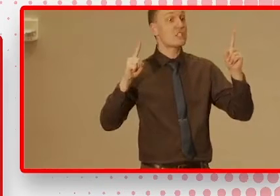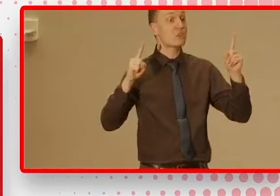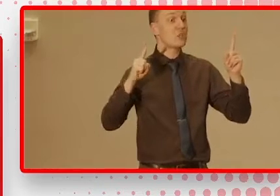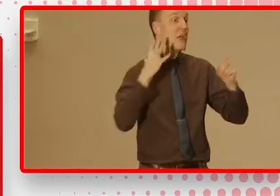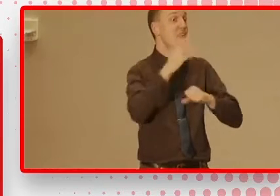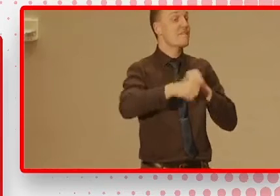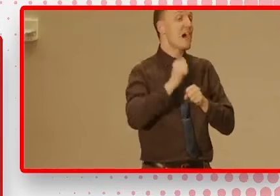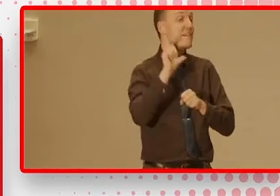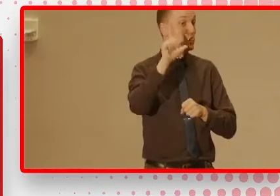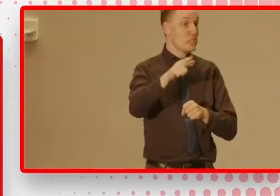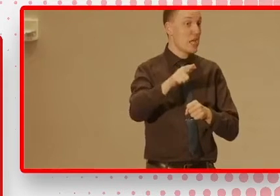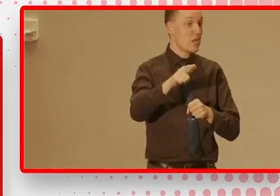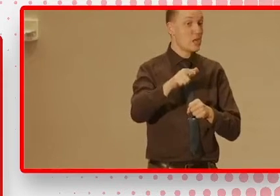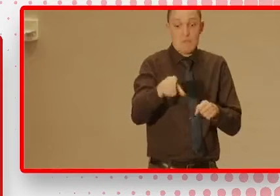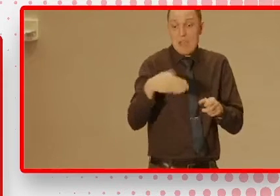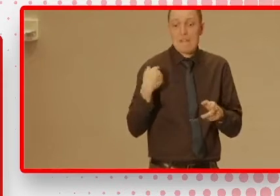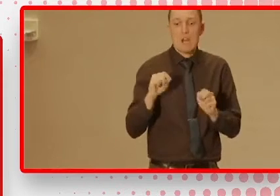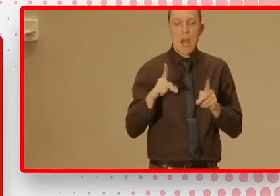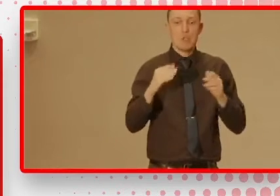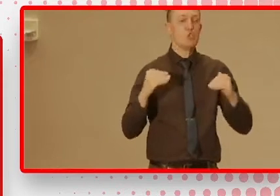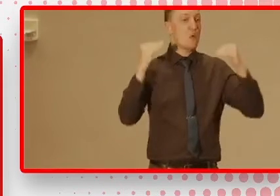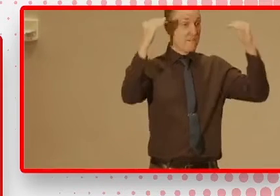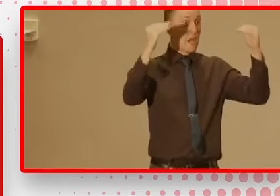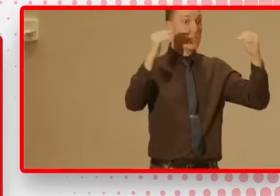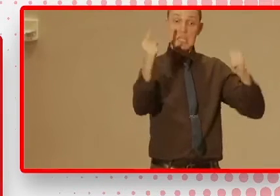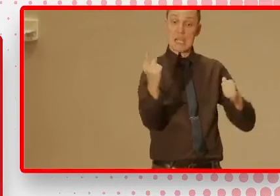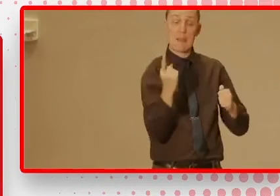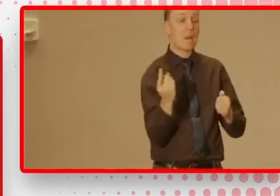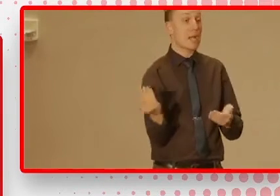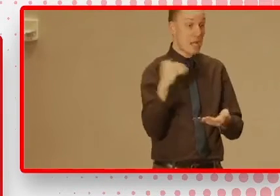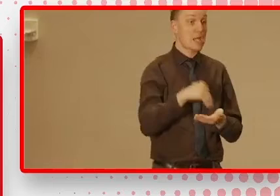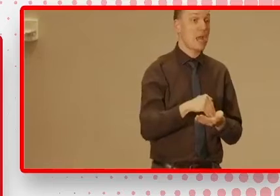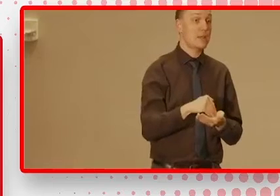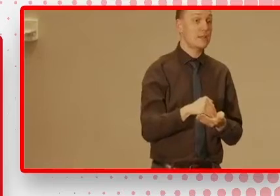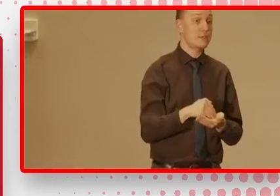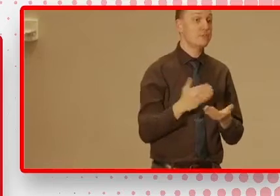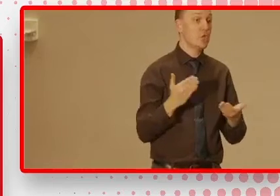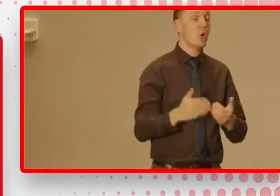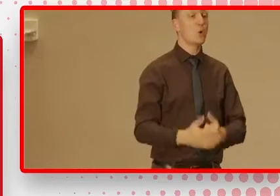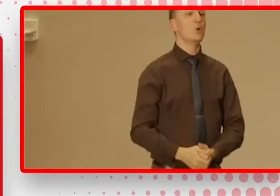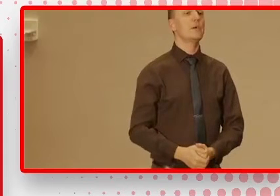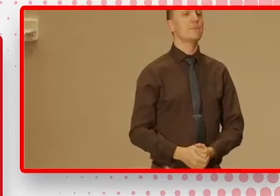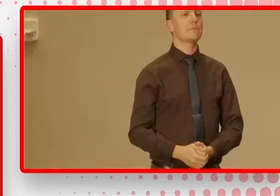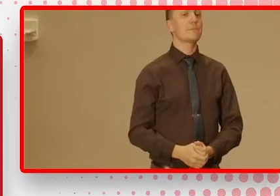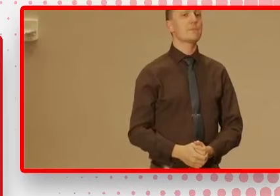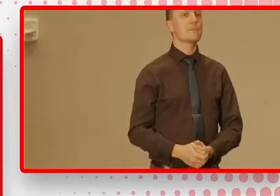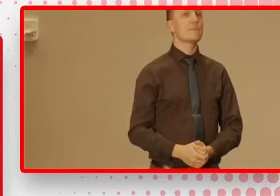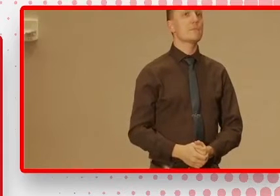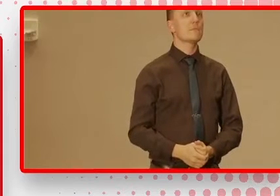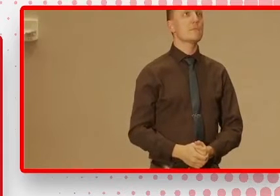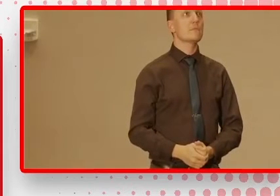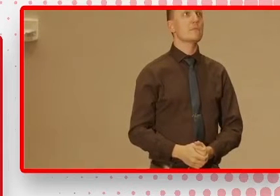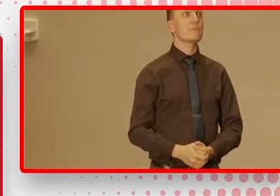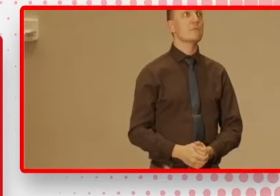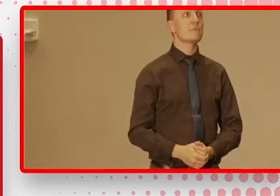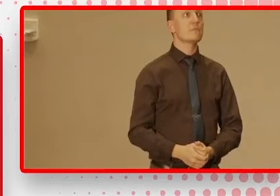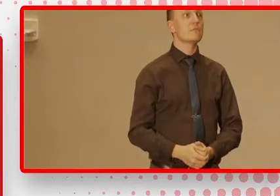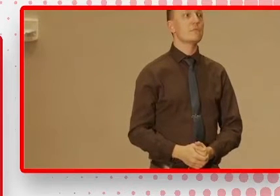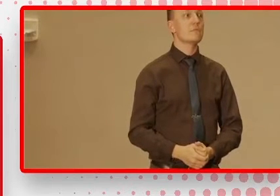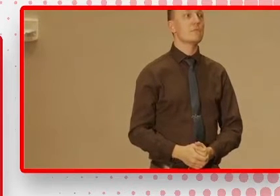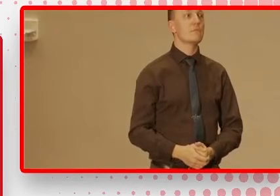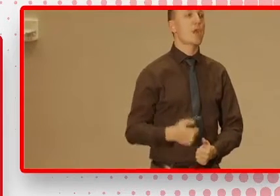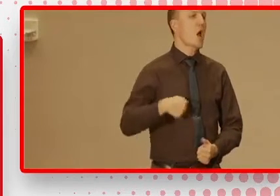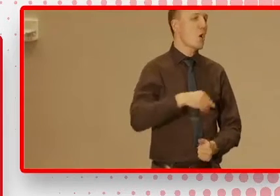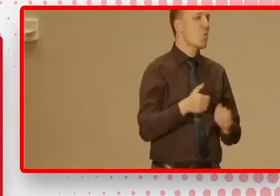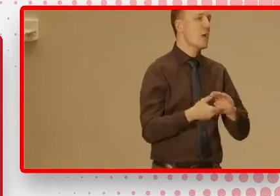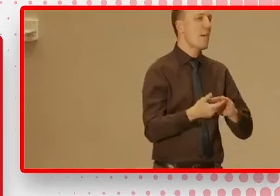advance. They come back to us for help, okay? So we operate in 7 service